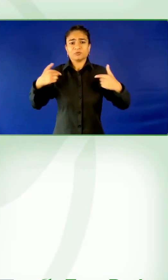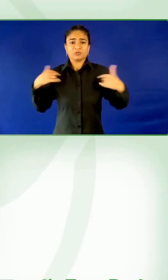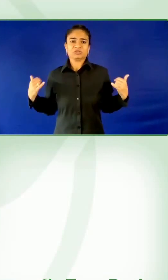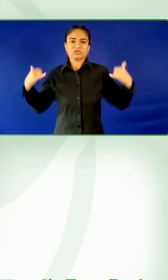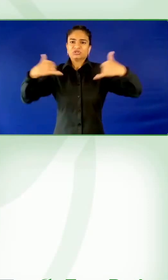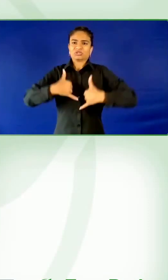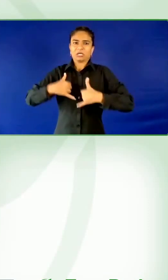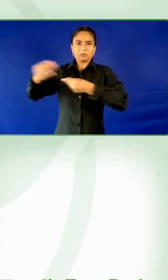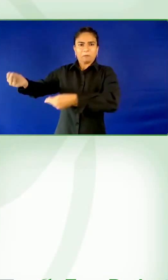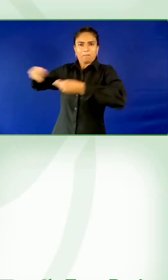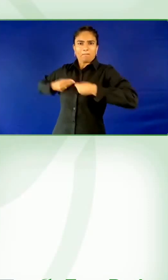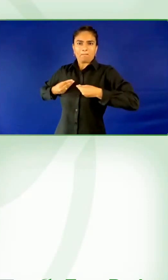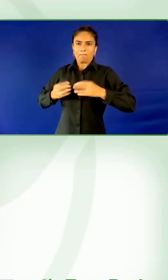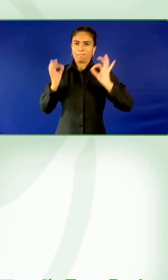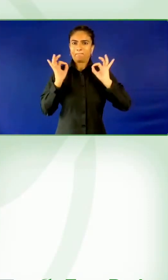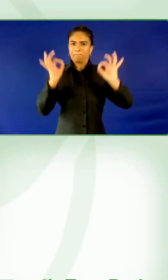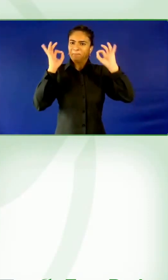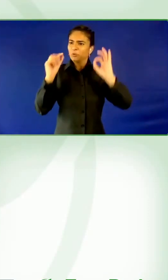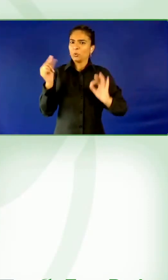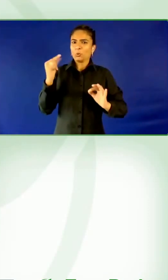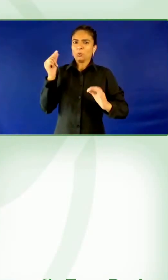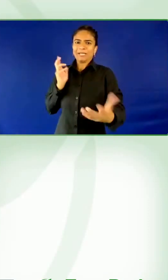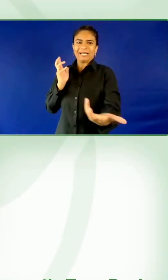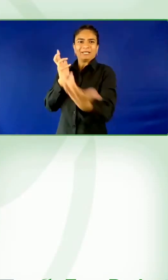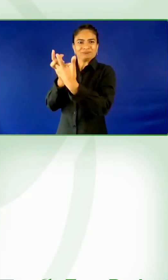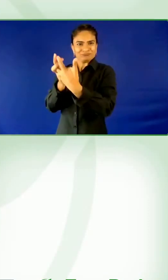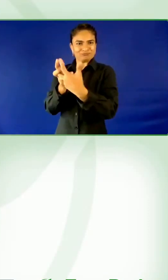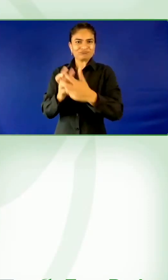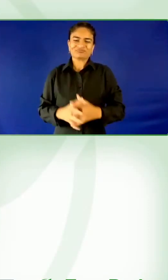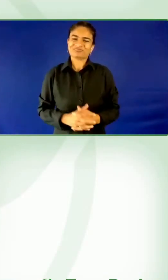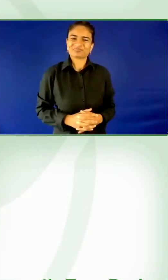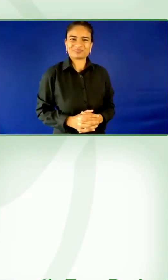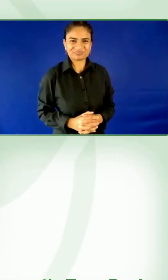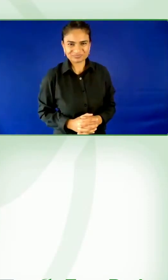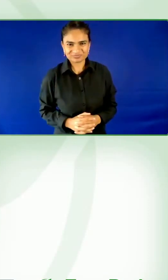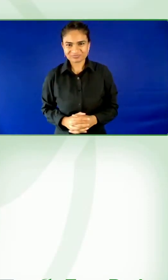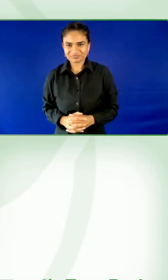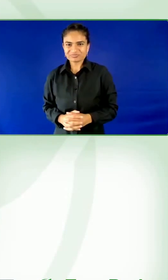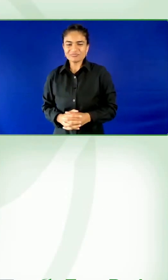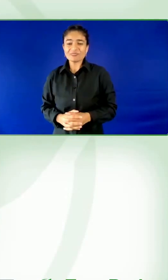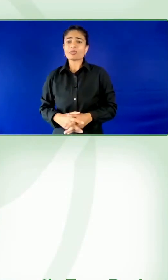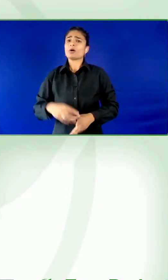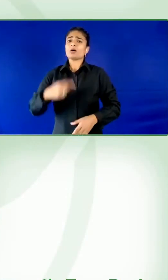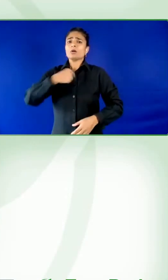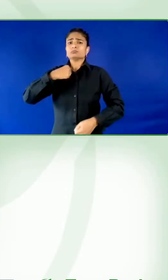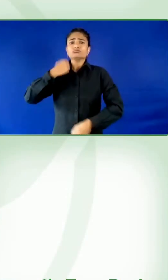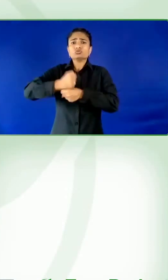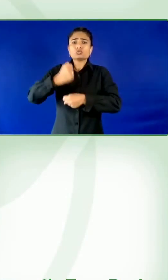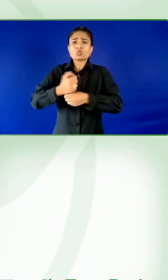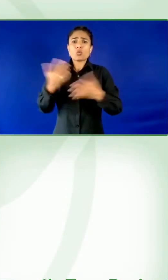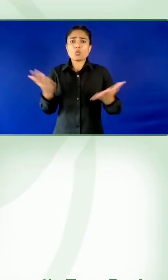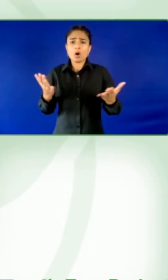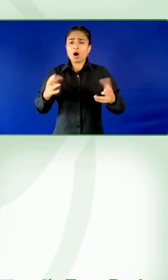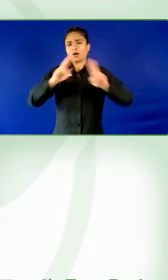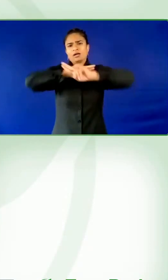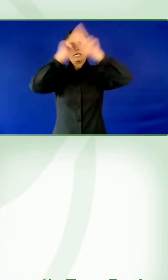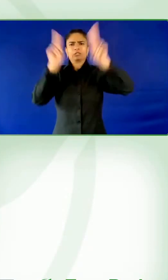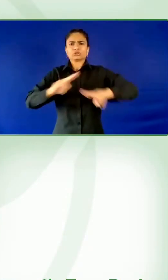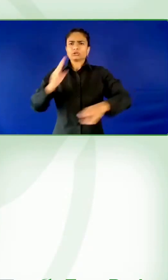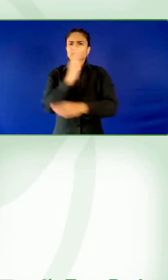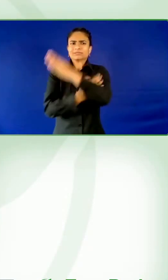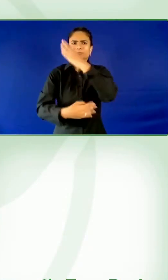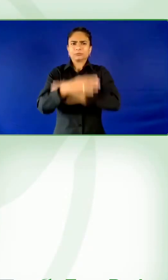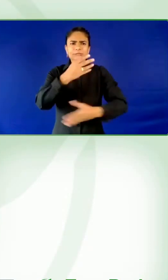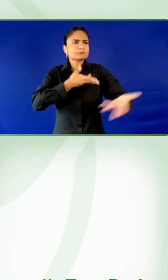Transfer alumni. I'm very interested in seeing the sexual health and wellness for